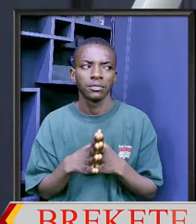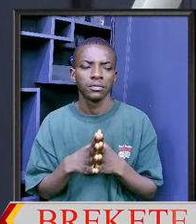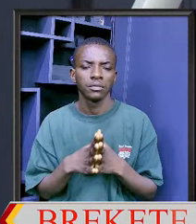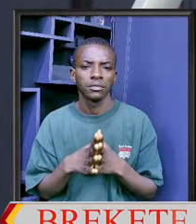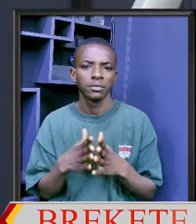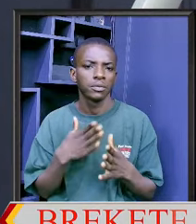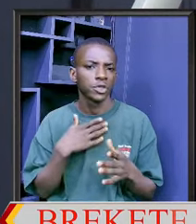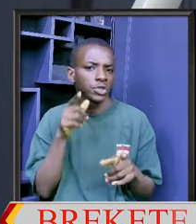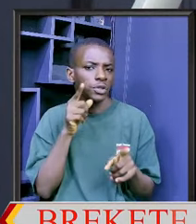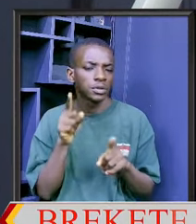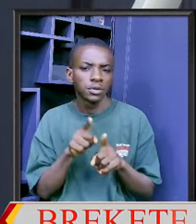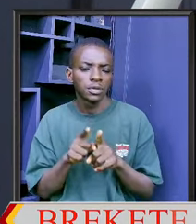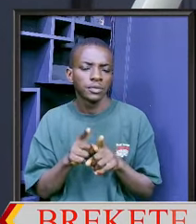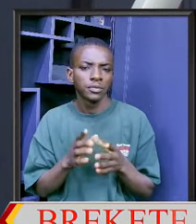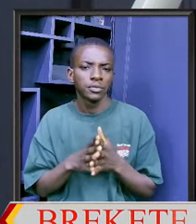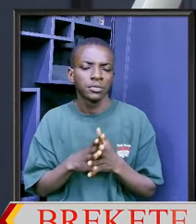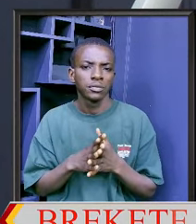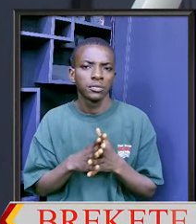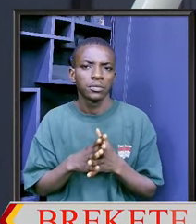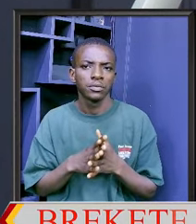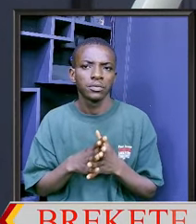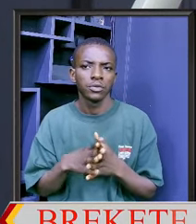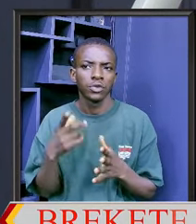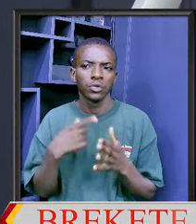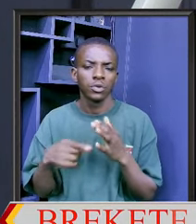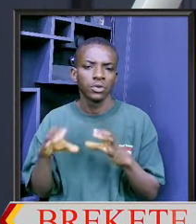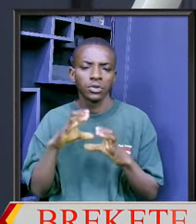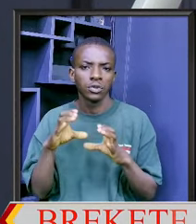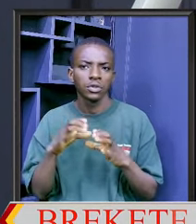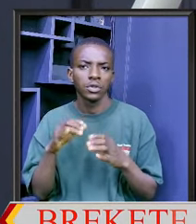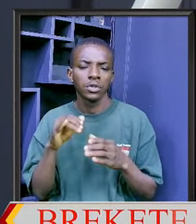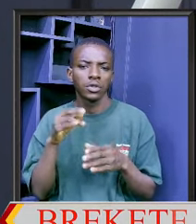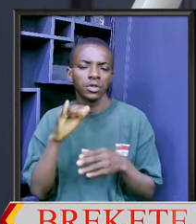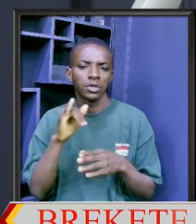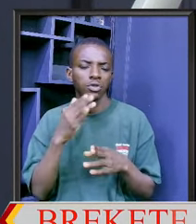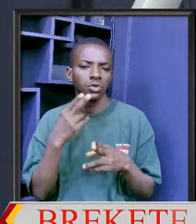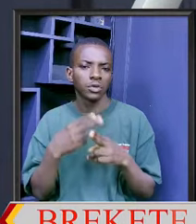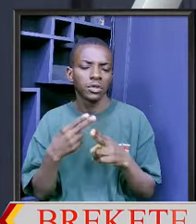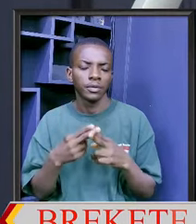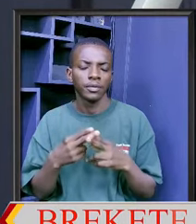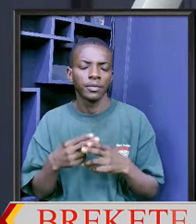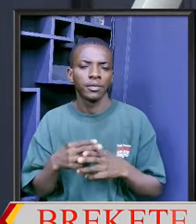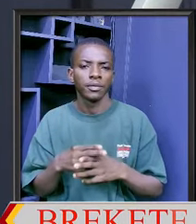My sister. Mama, sir. What did you say is your name?